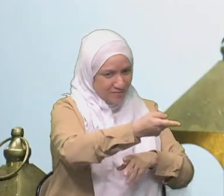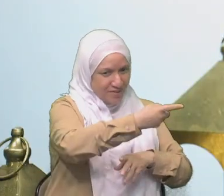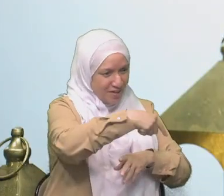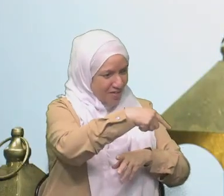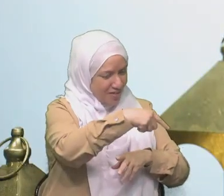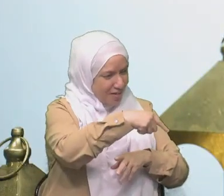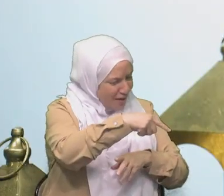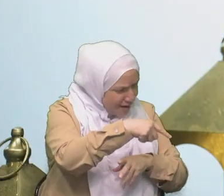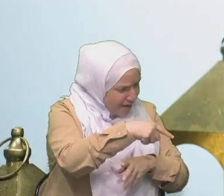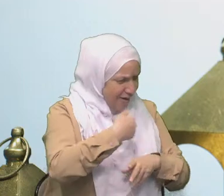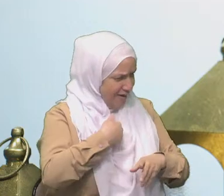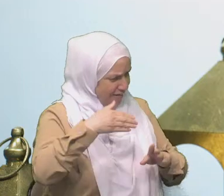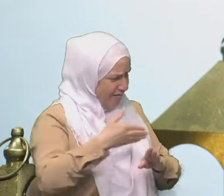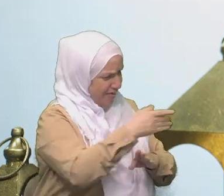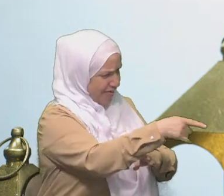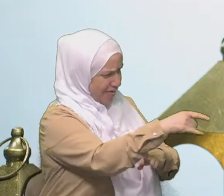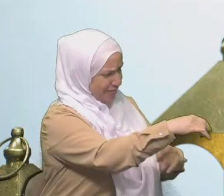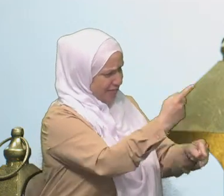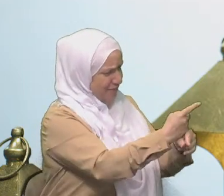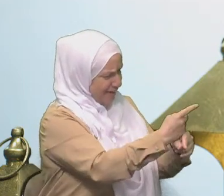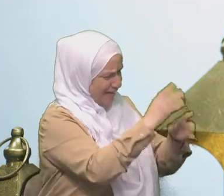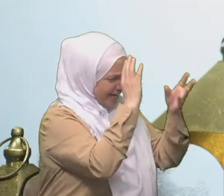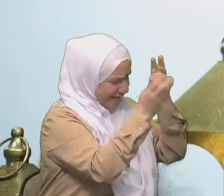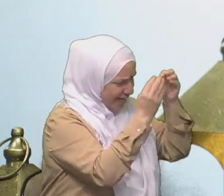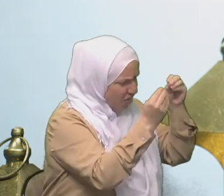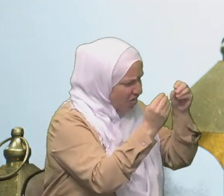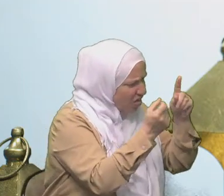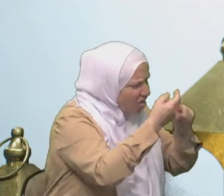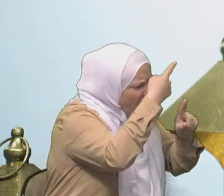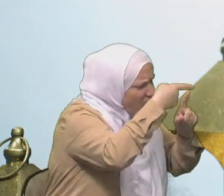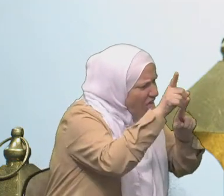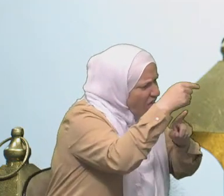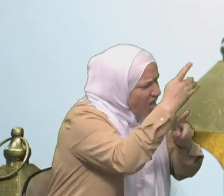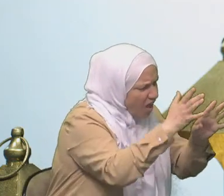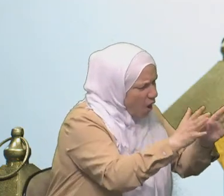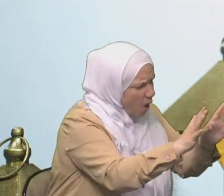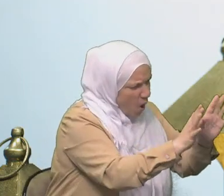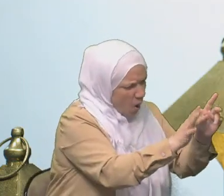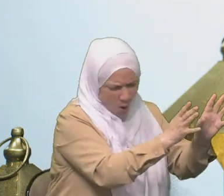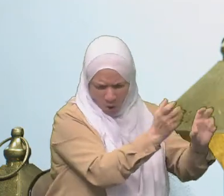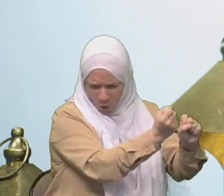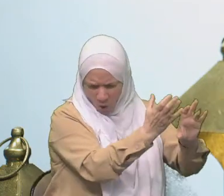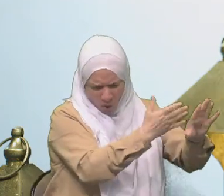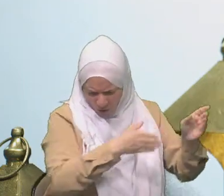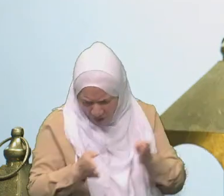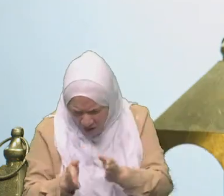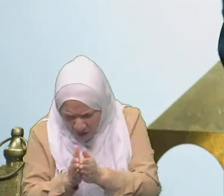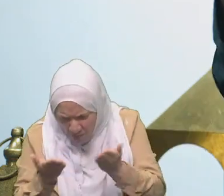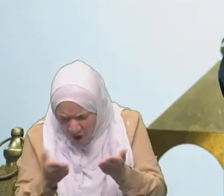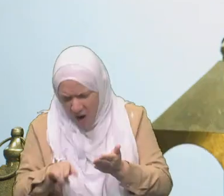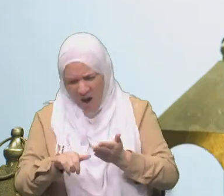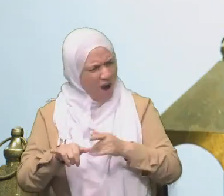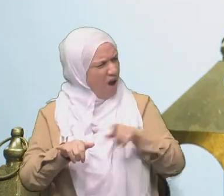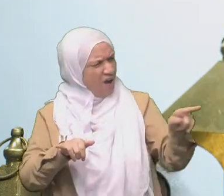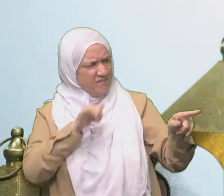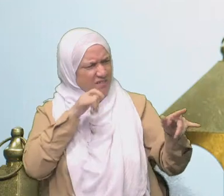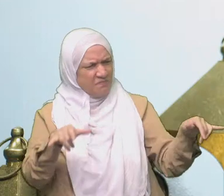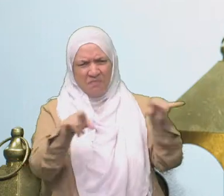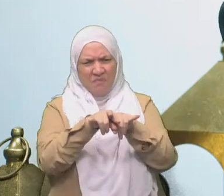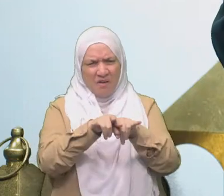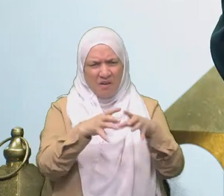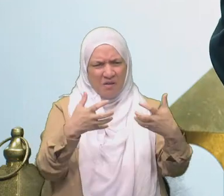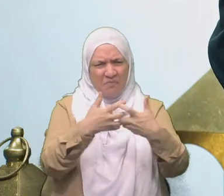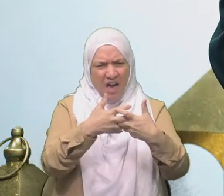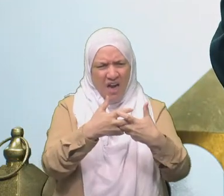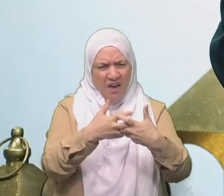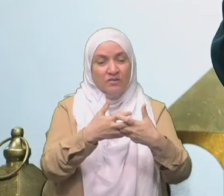the chapter of Husn al-Dhan in Allah subhanahu wa ta'ala. No. He says, number one, that you can't use your Husn al-Dhan to change the nature of Allah. Like, you can't